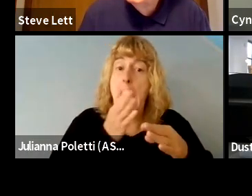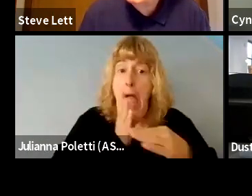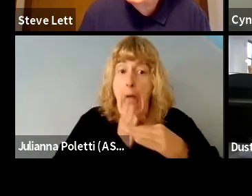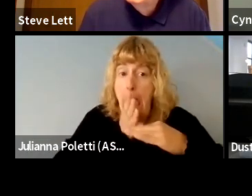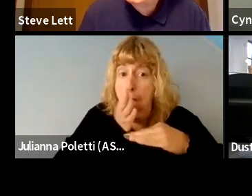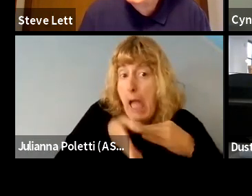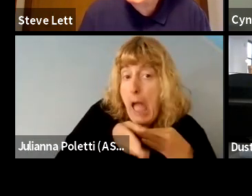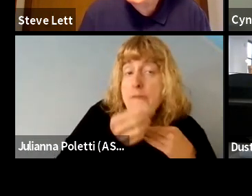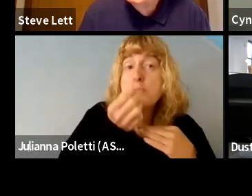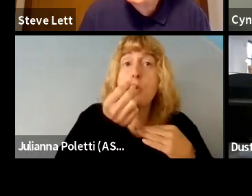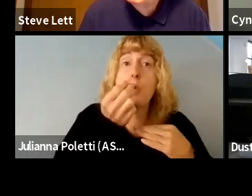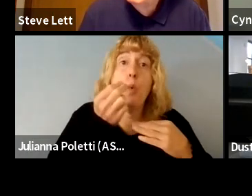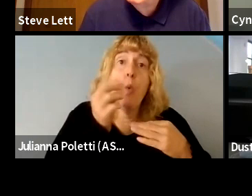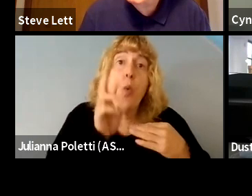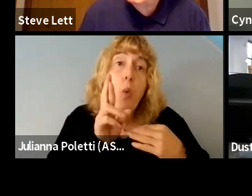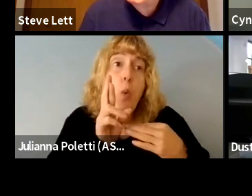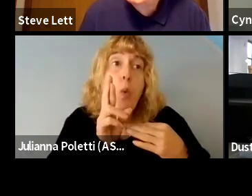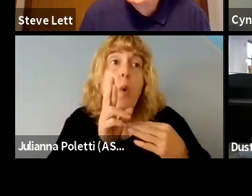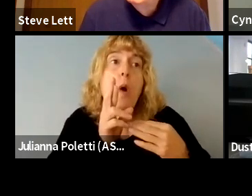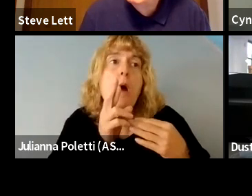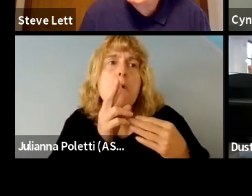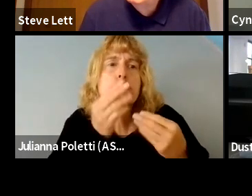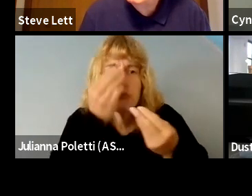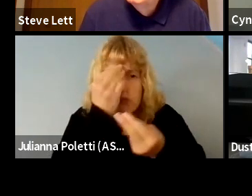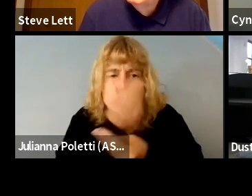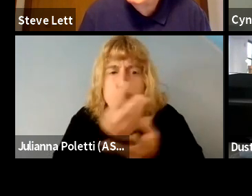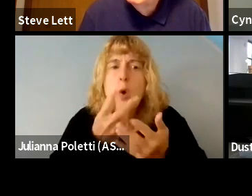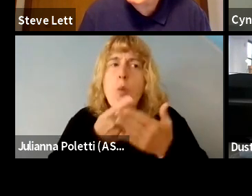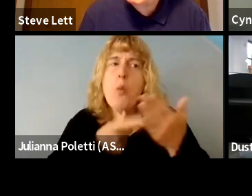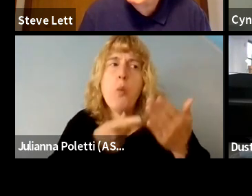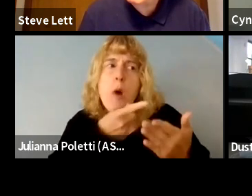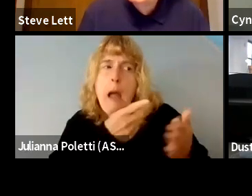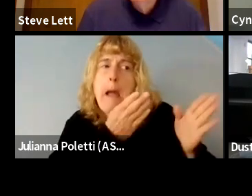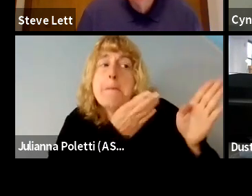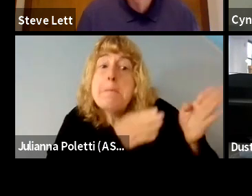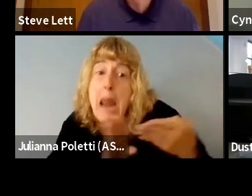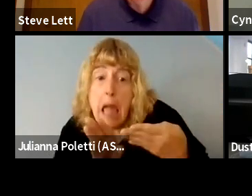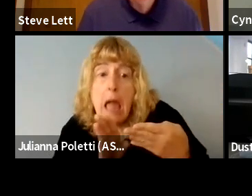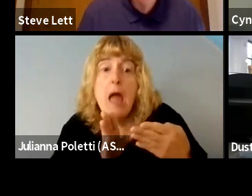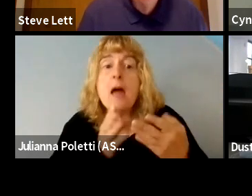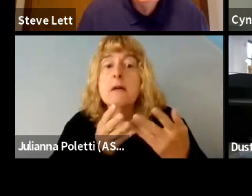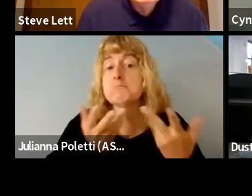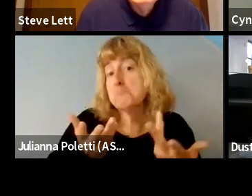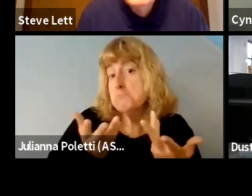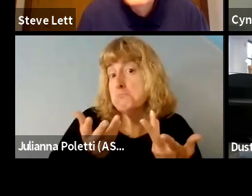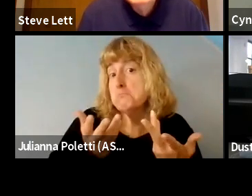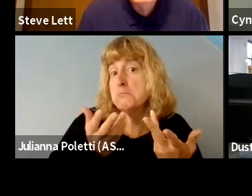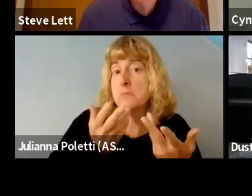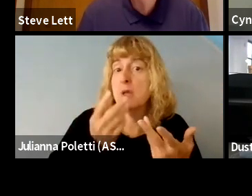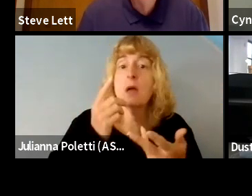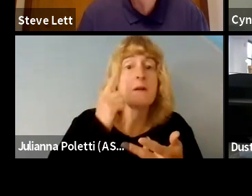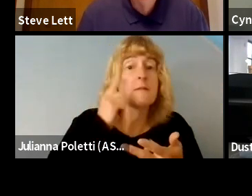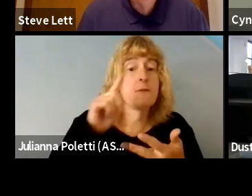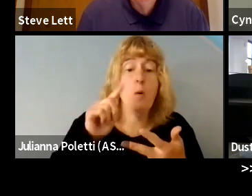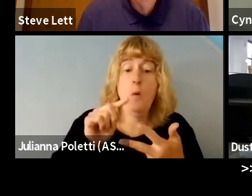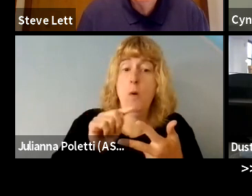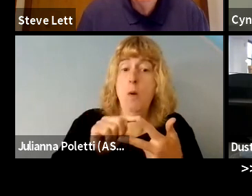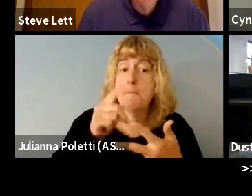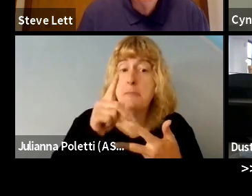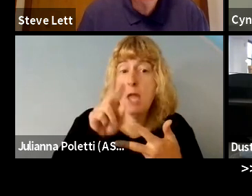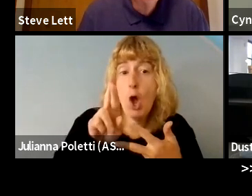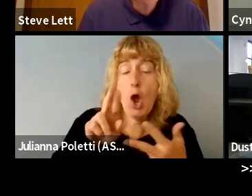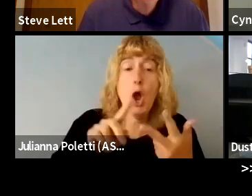to let us know what they're doing? Even the general counsel or the public relations, wouldn't we